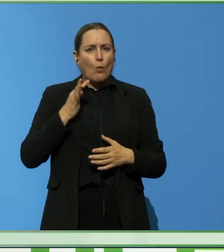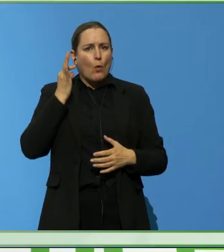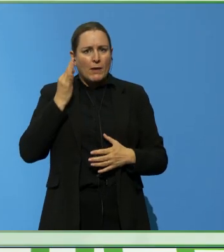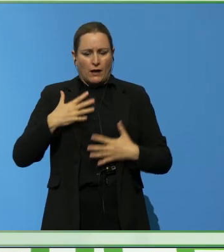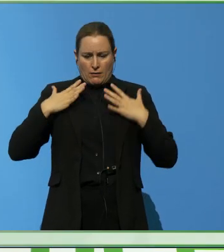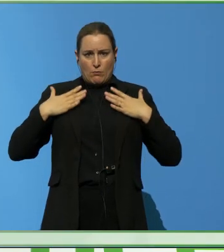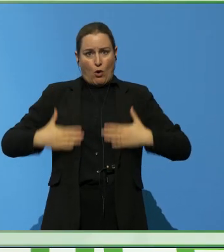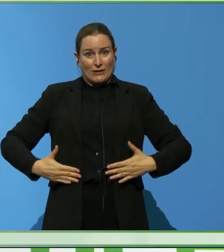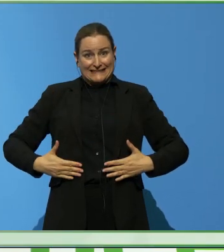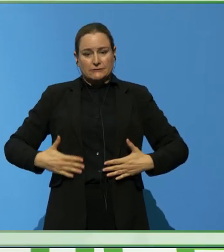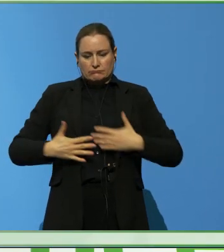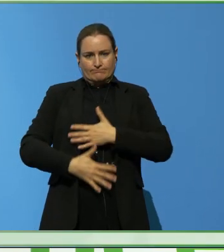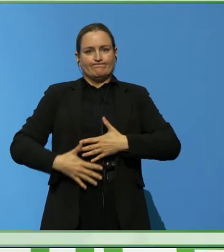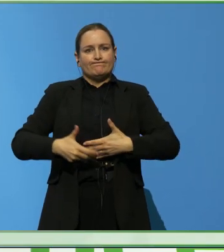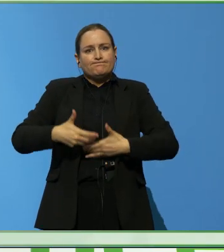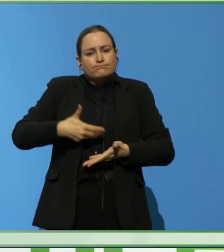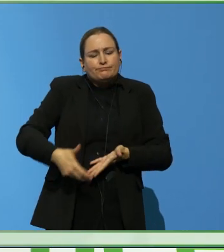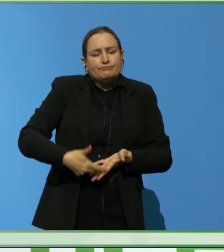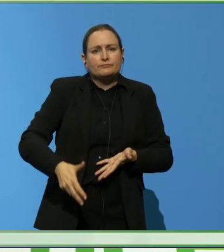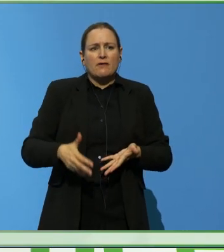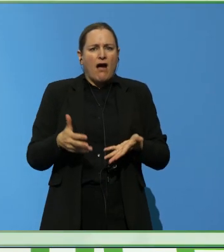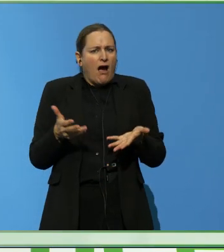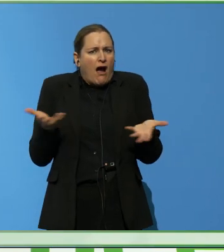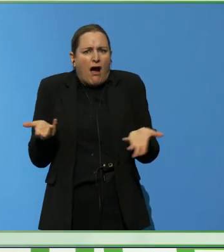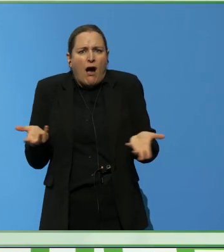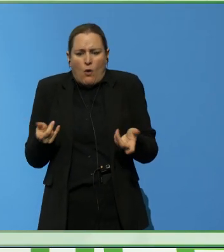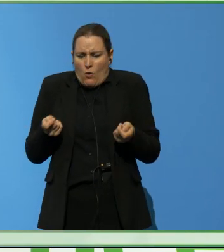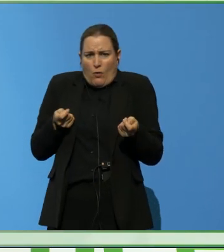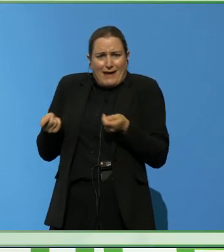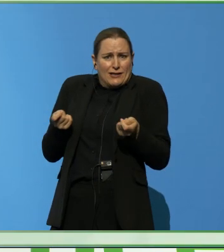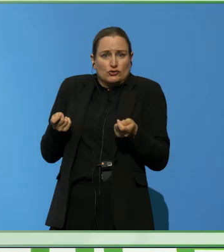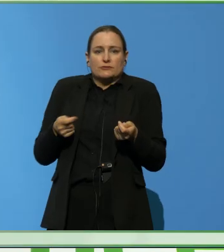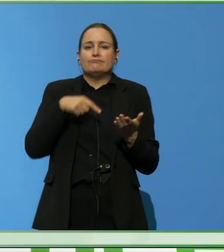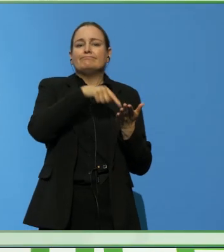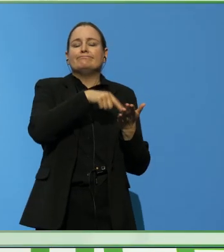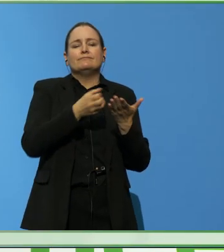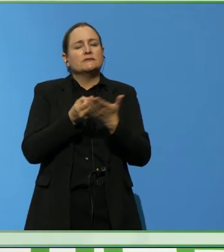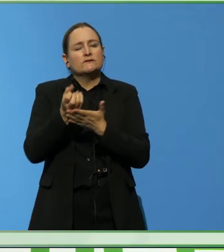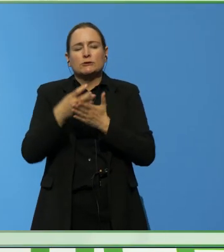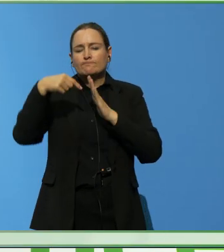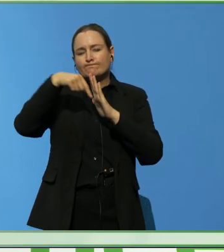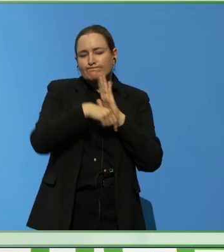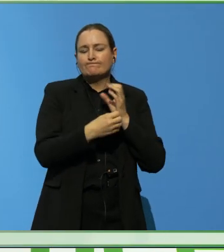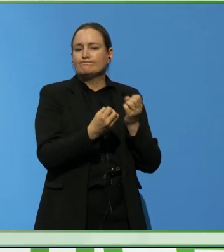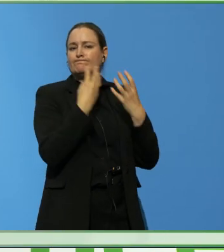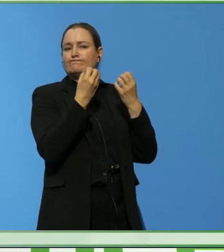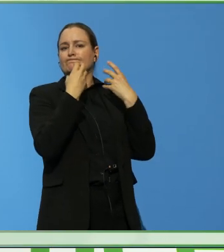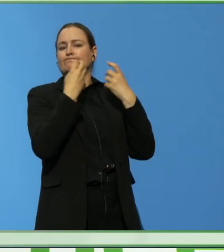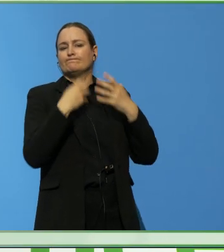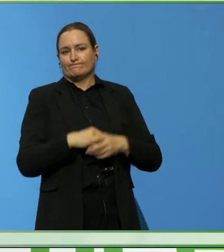continuously updated, expanding based on feedback by girls and users, and our